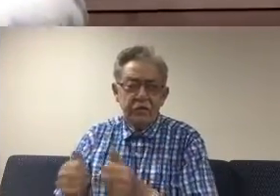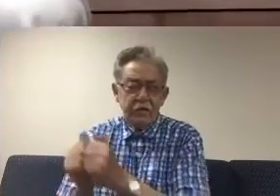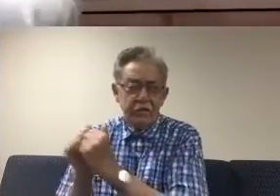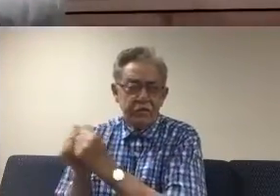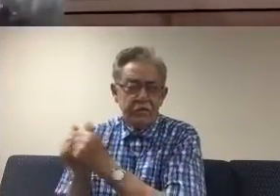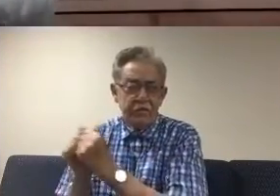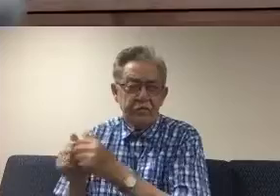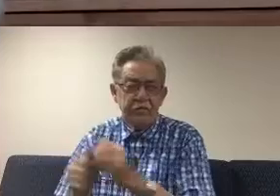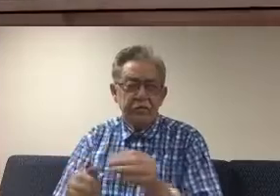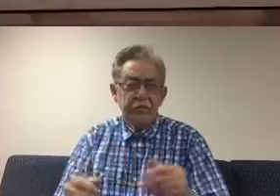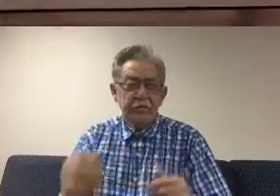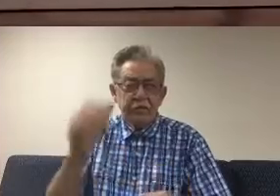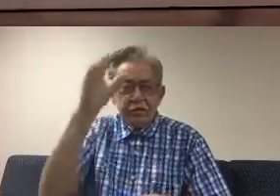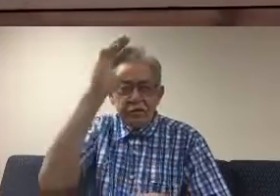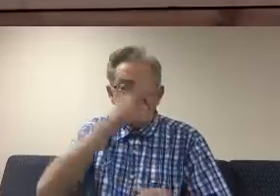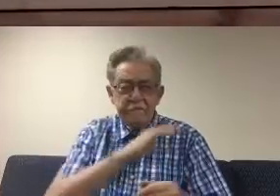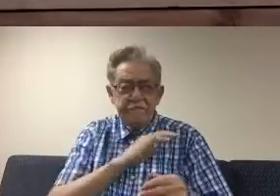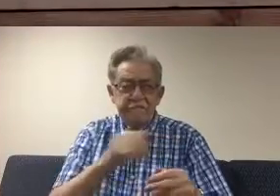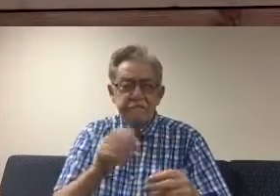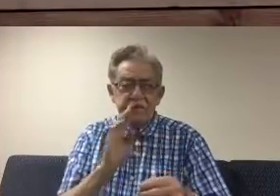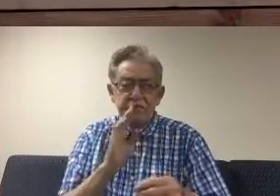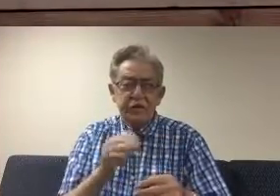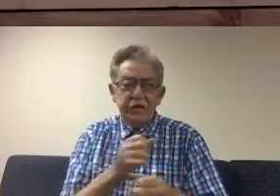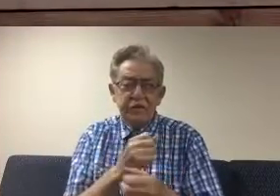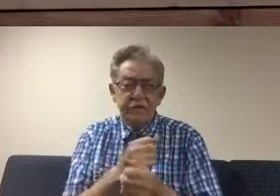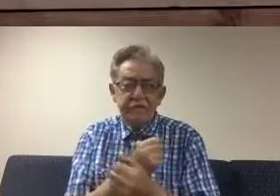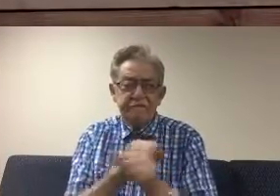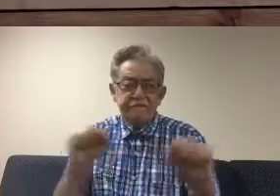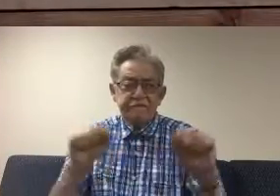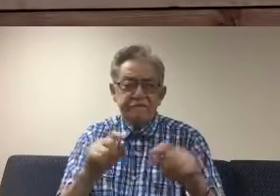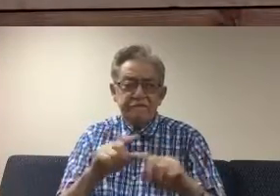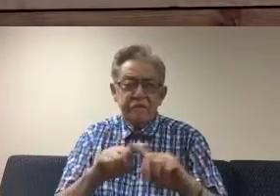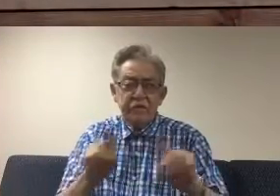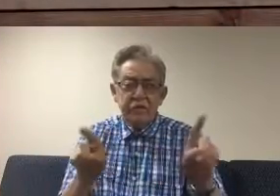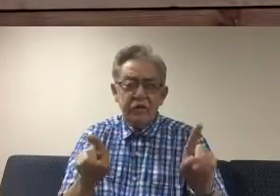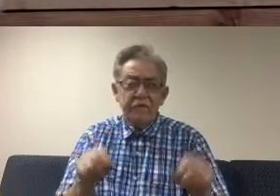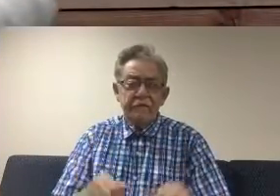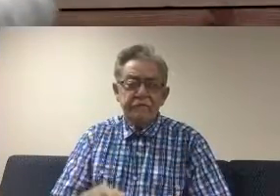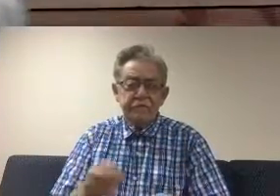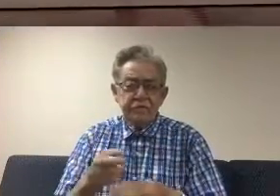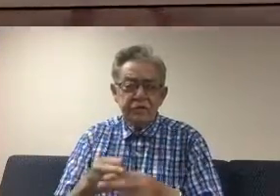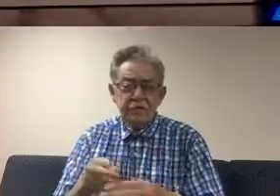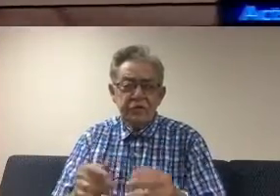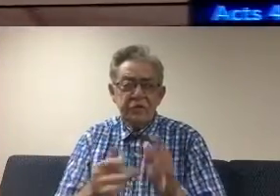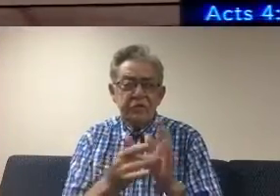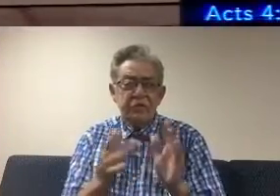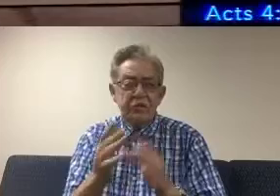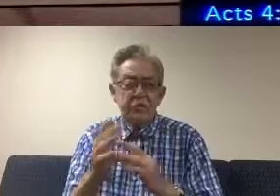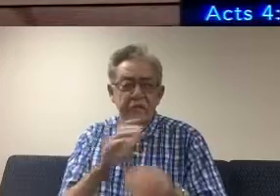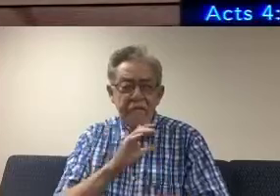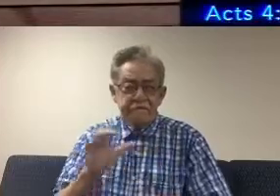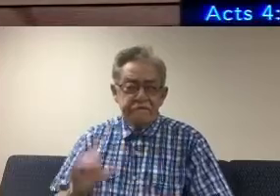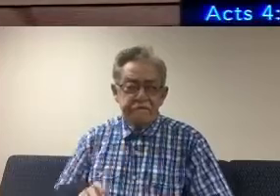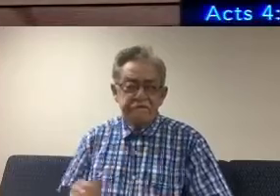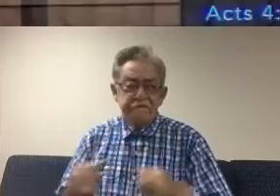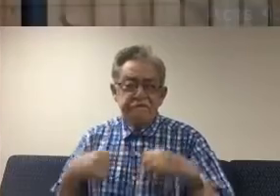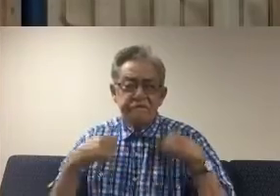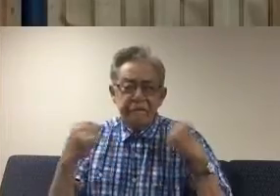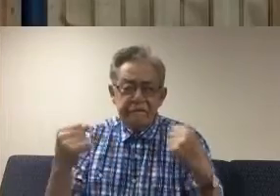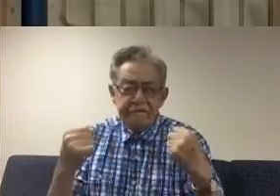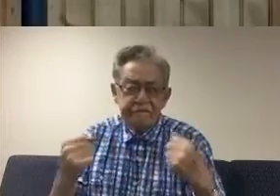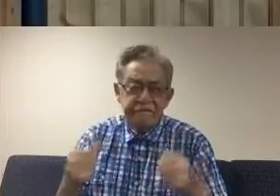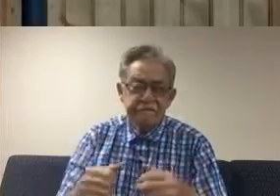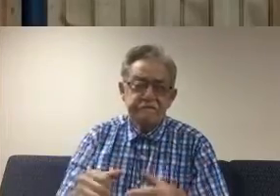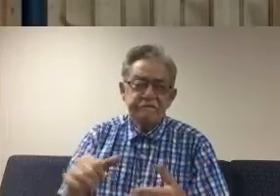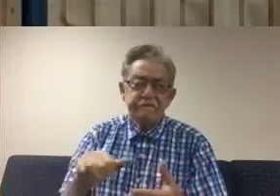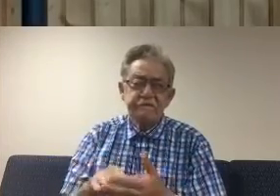Christ. They're not being intimidated. They're not shivering. They're actually being quite bold about this. When they